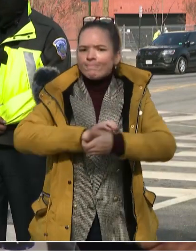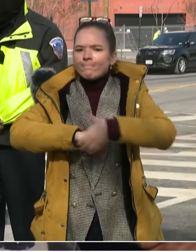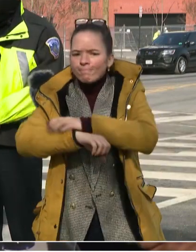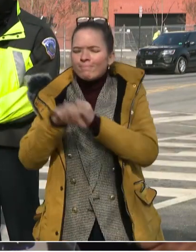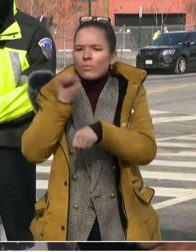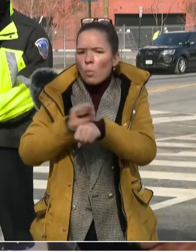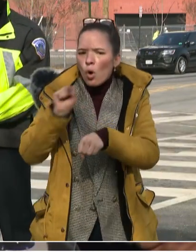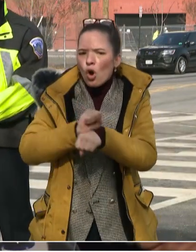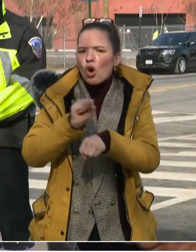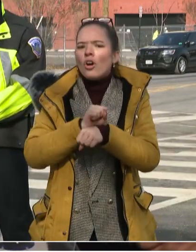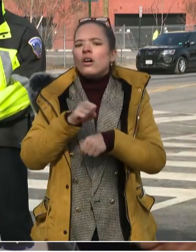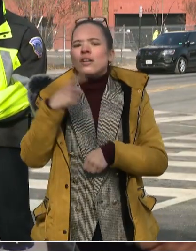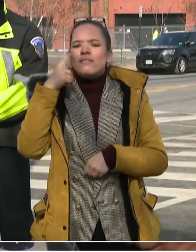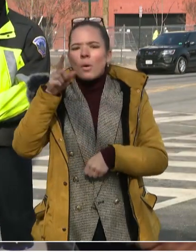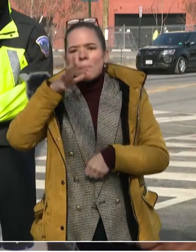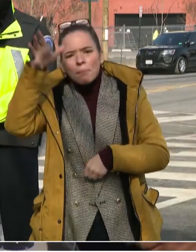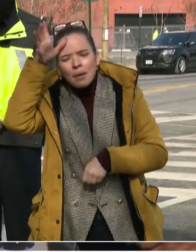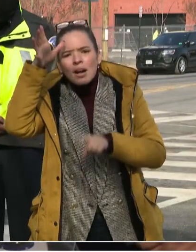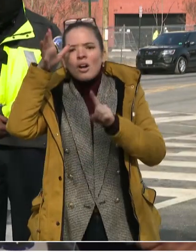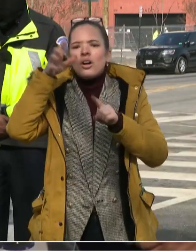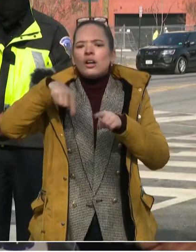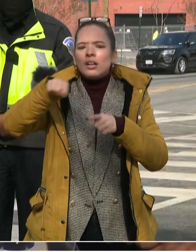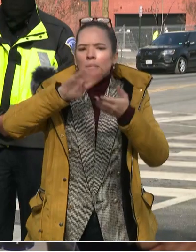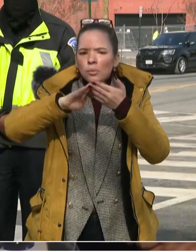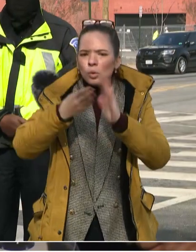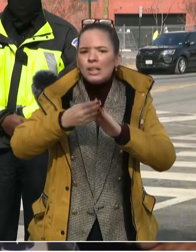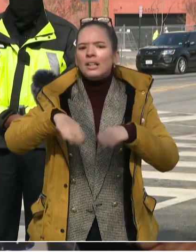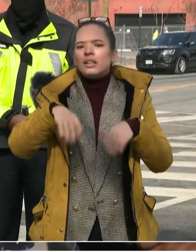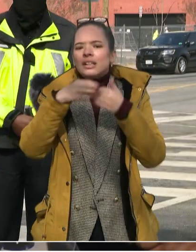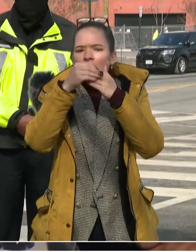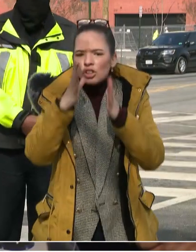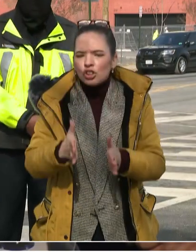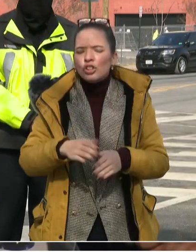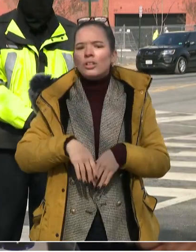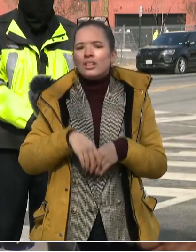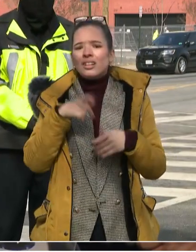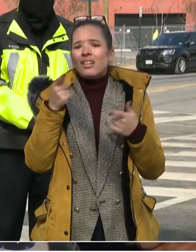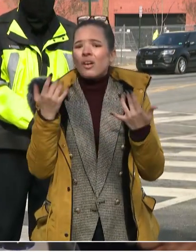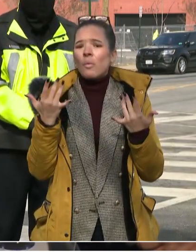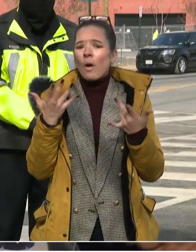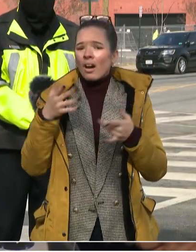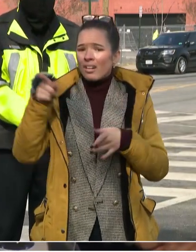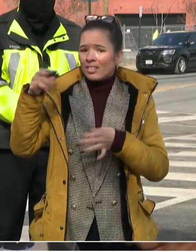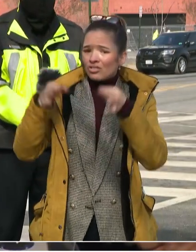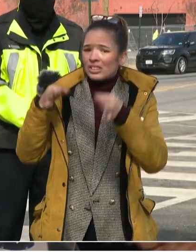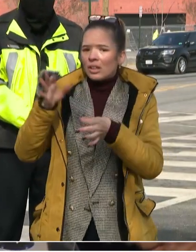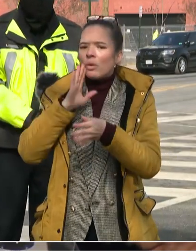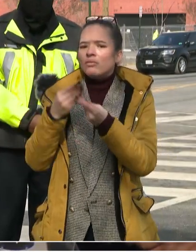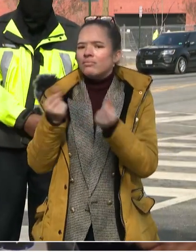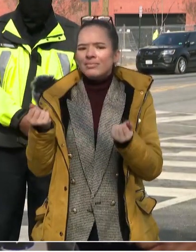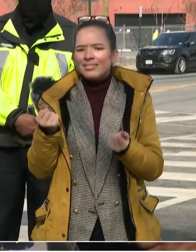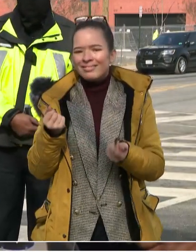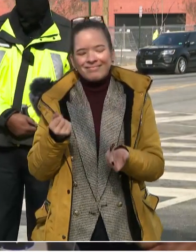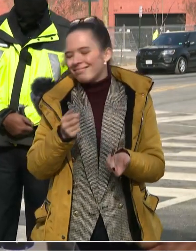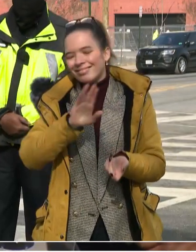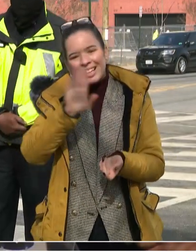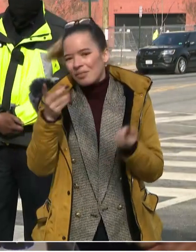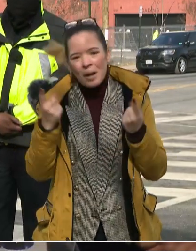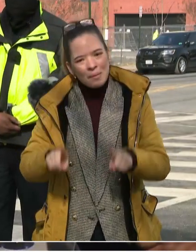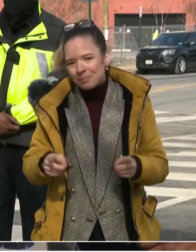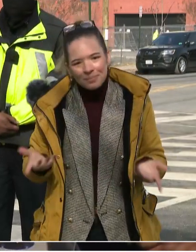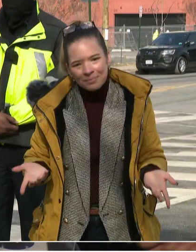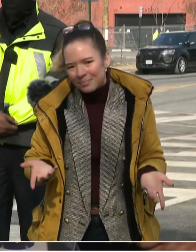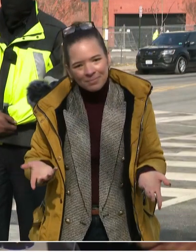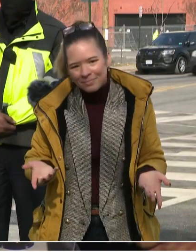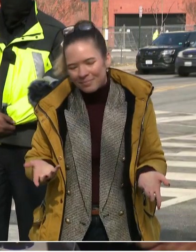community leaders. This is how this will be resolved. If we wait for it to be resolved at the courthouse, it will never happen. If we expect it to